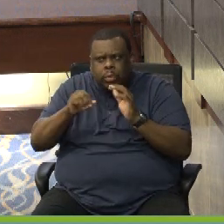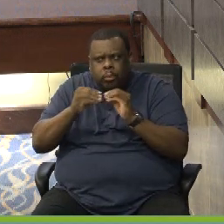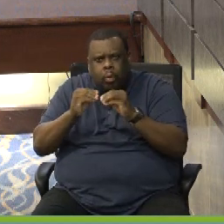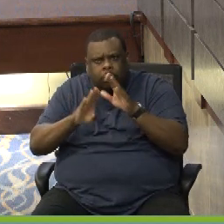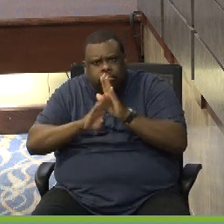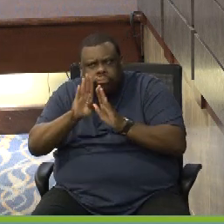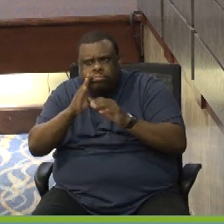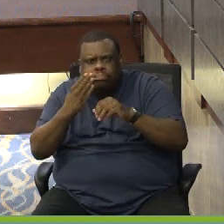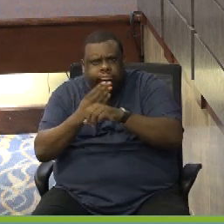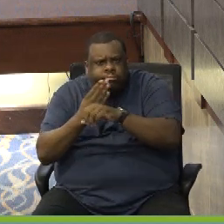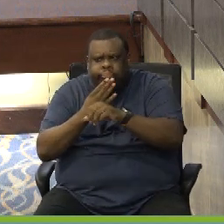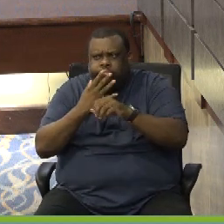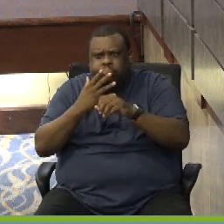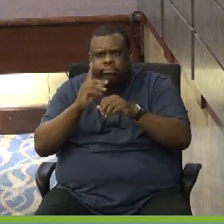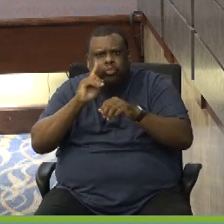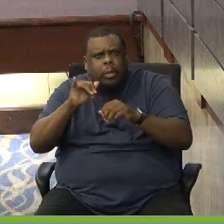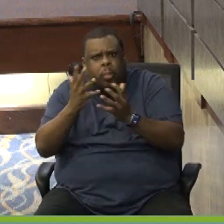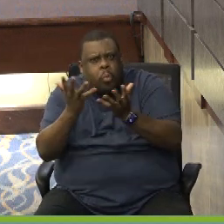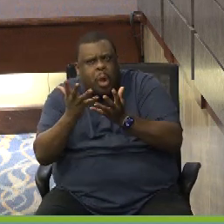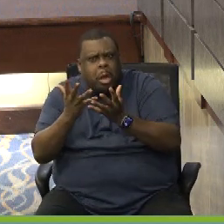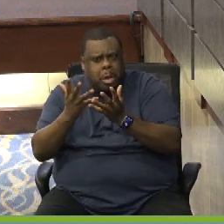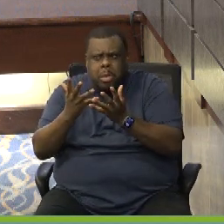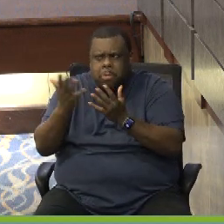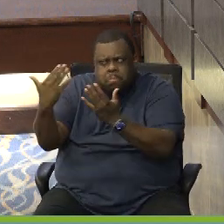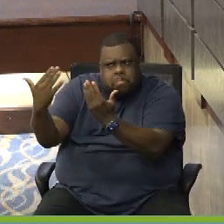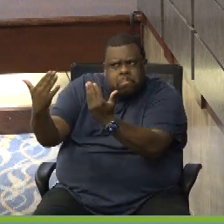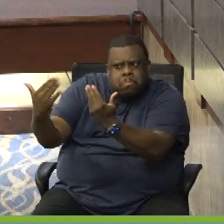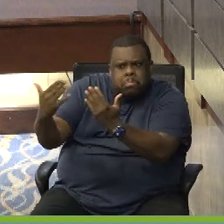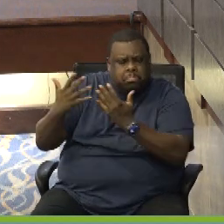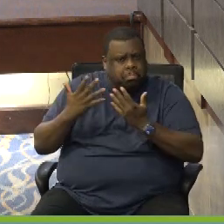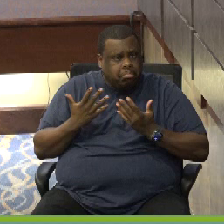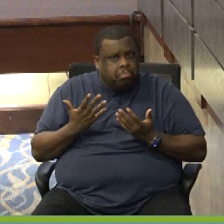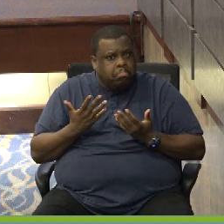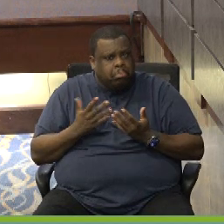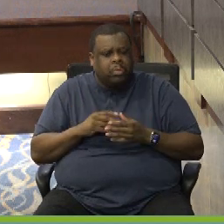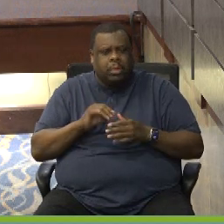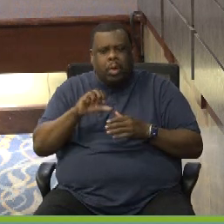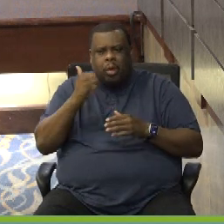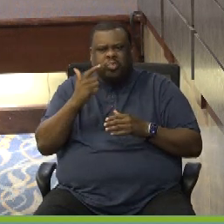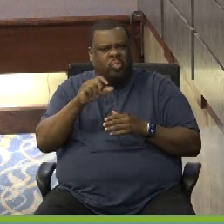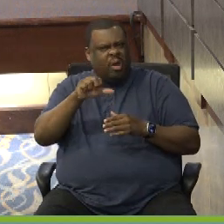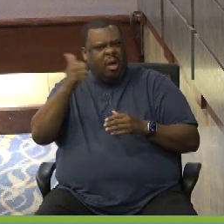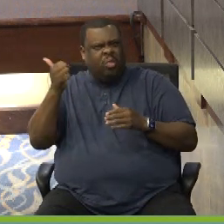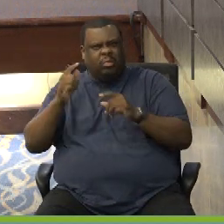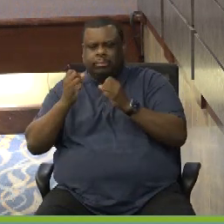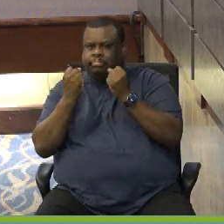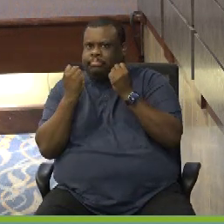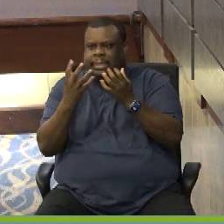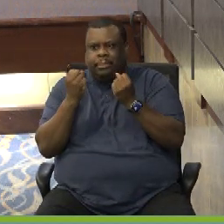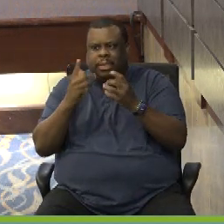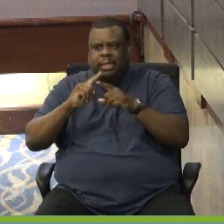and the vision for the future. We also deployed a number of surveys, both